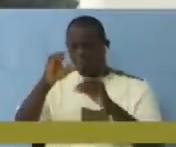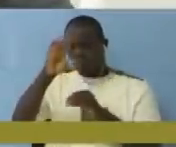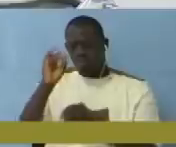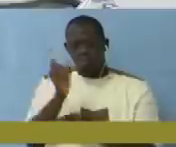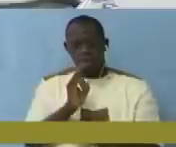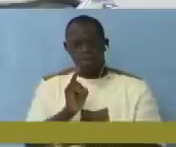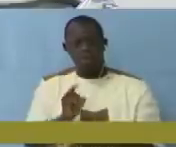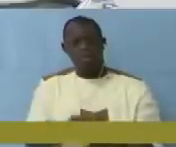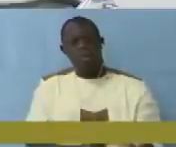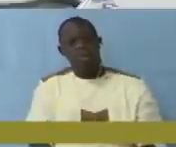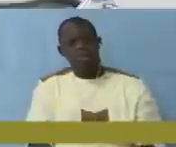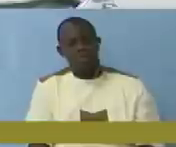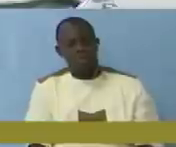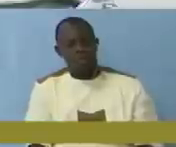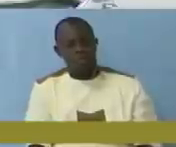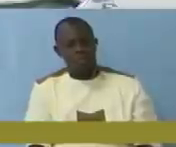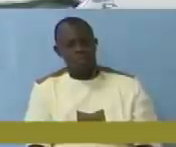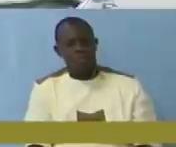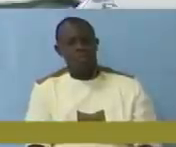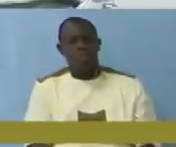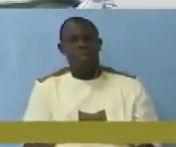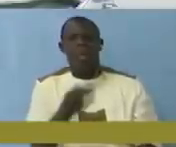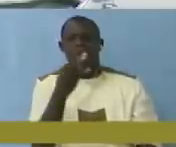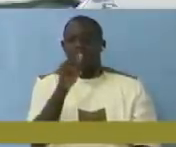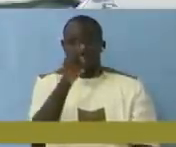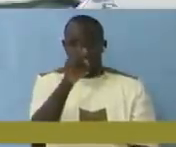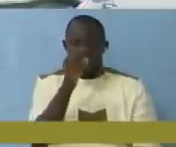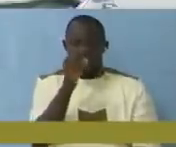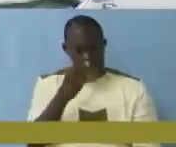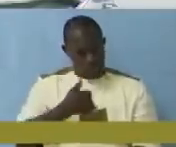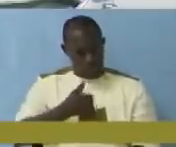Somehow, if you say I do not know what they do,